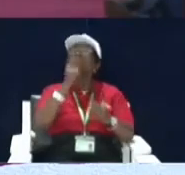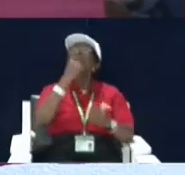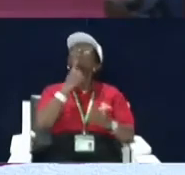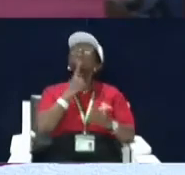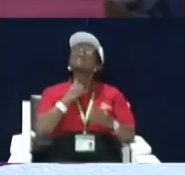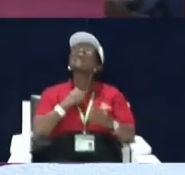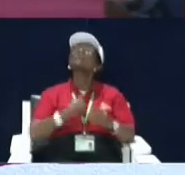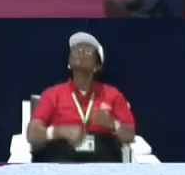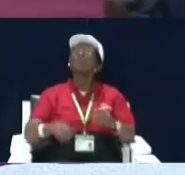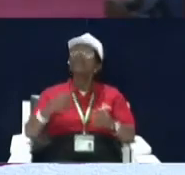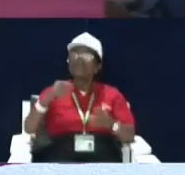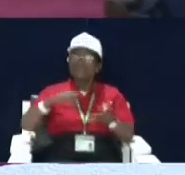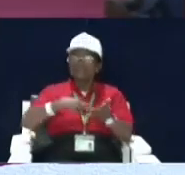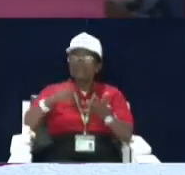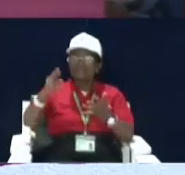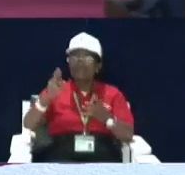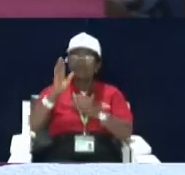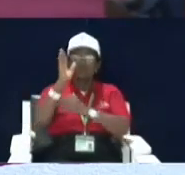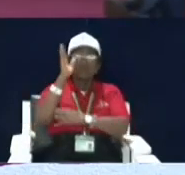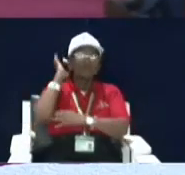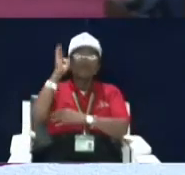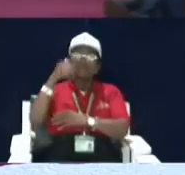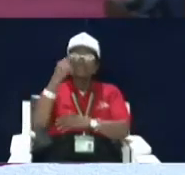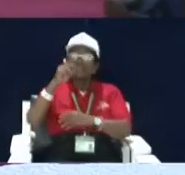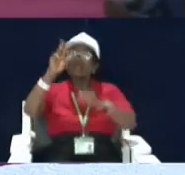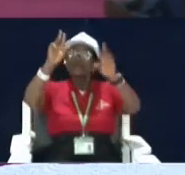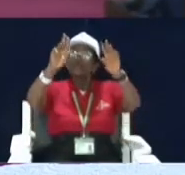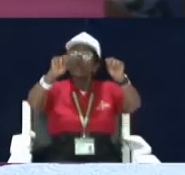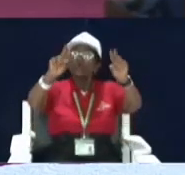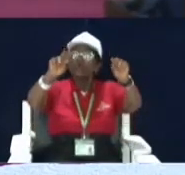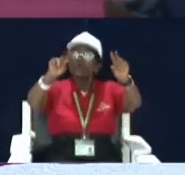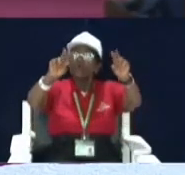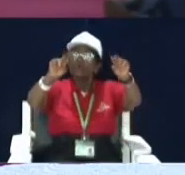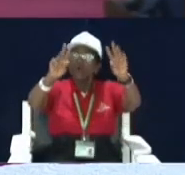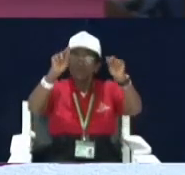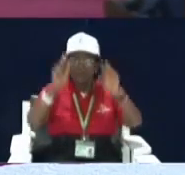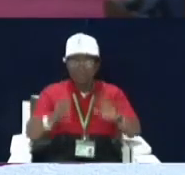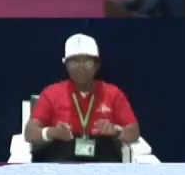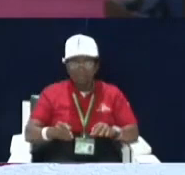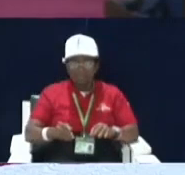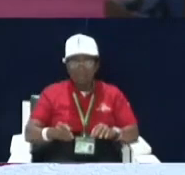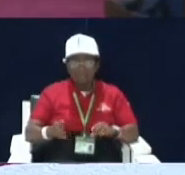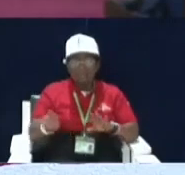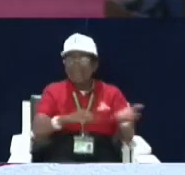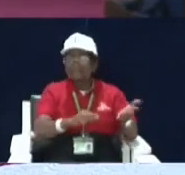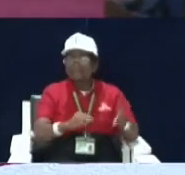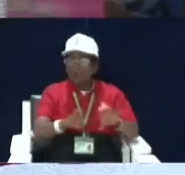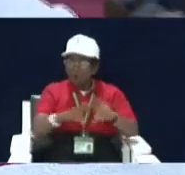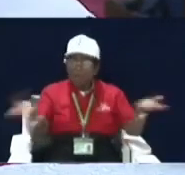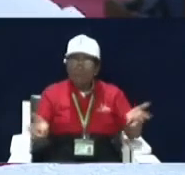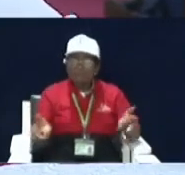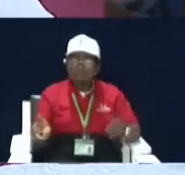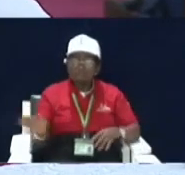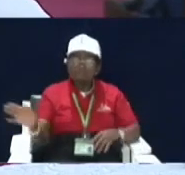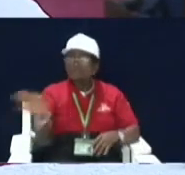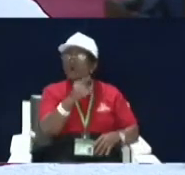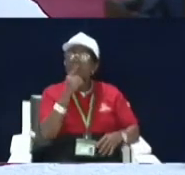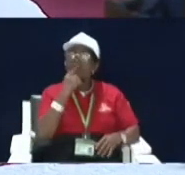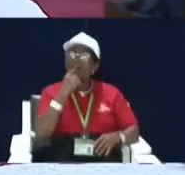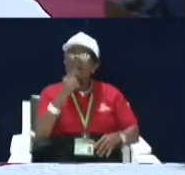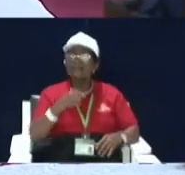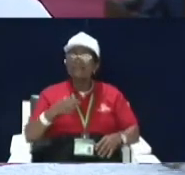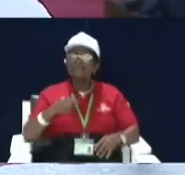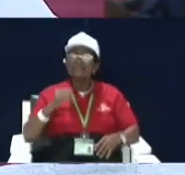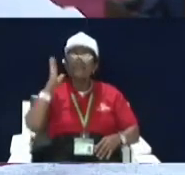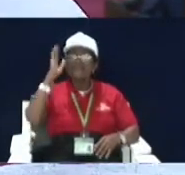God will say, no. Death, open your mouth. He will pull out the